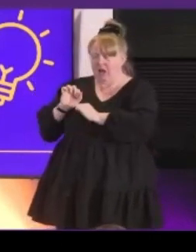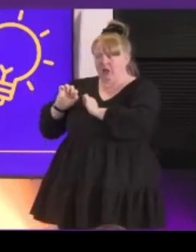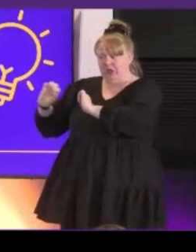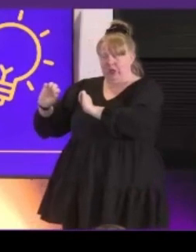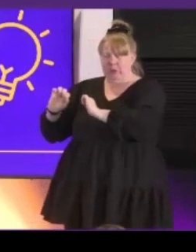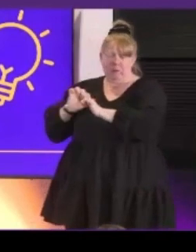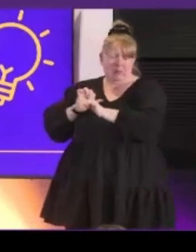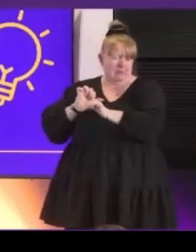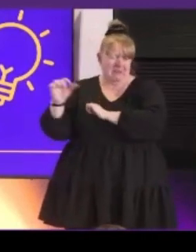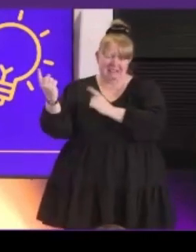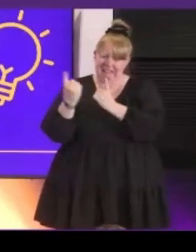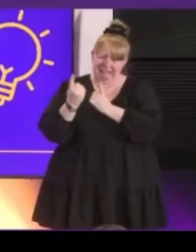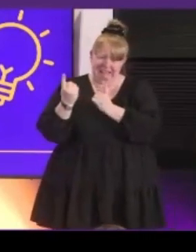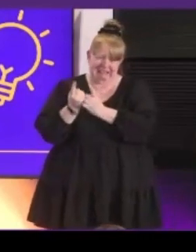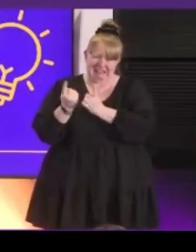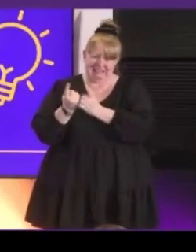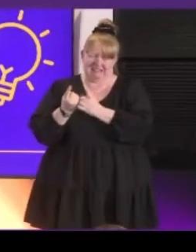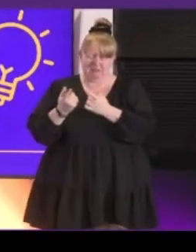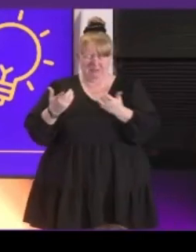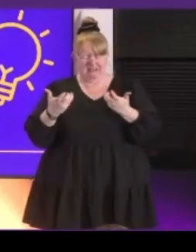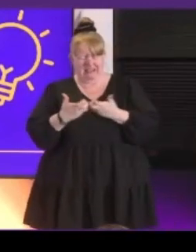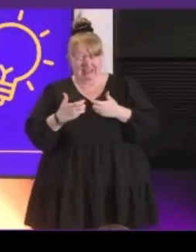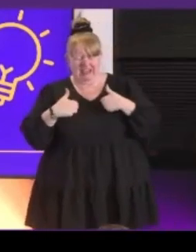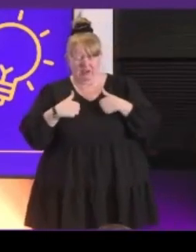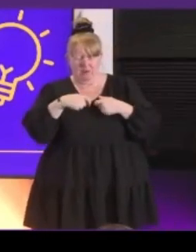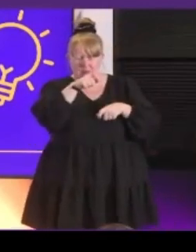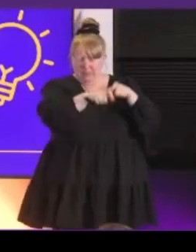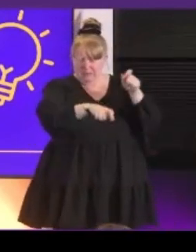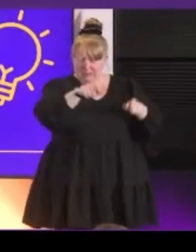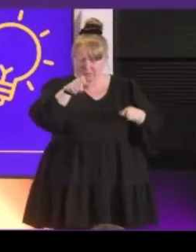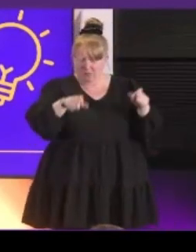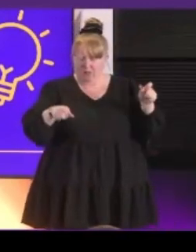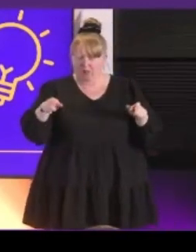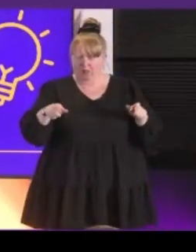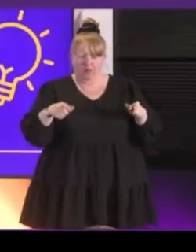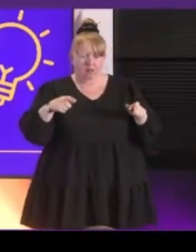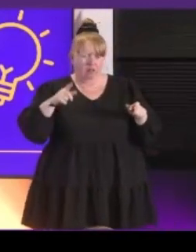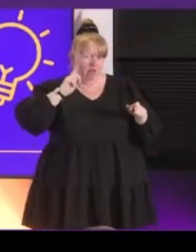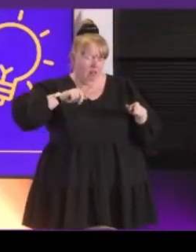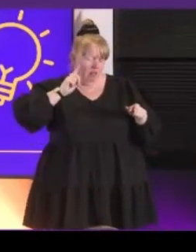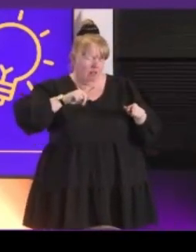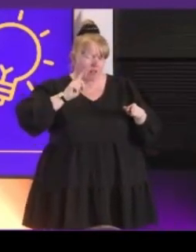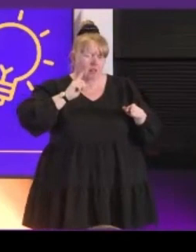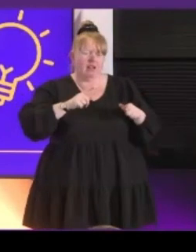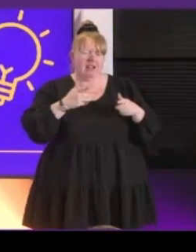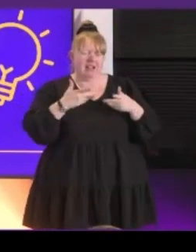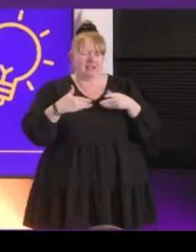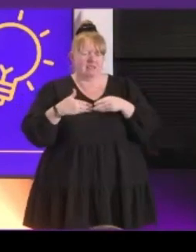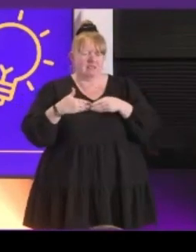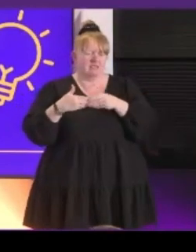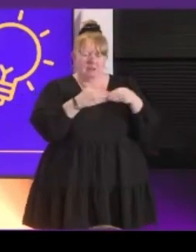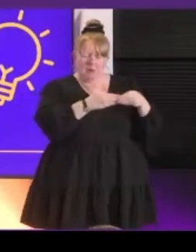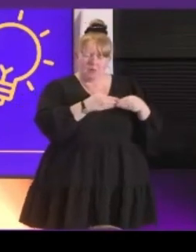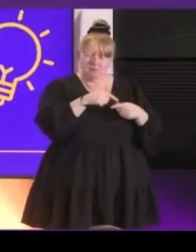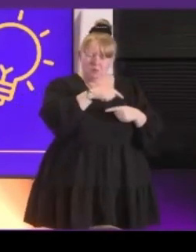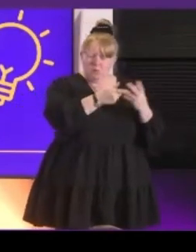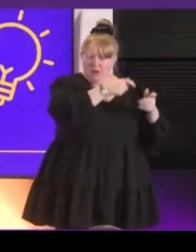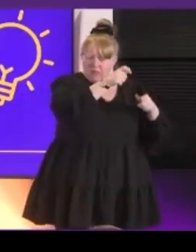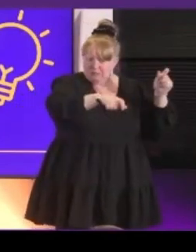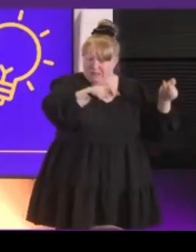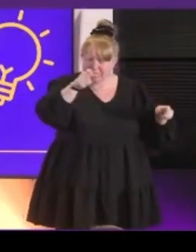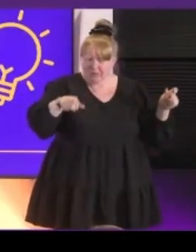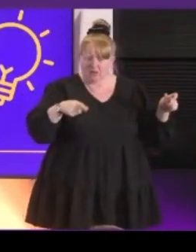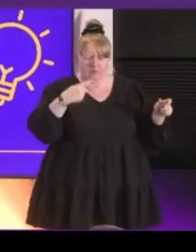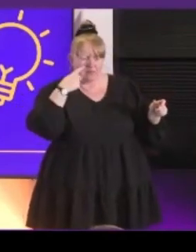here. How do I get those people on board and signpost them to you or to others,